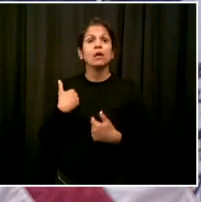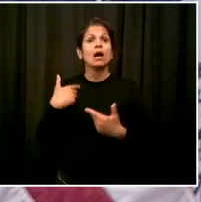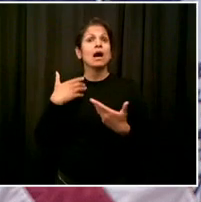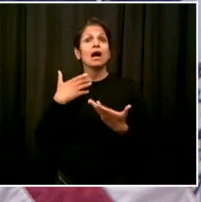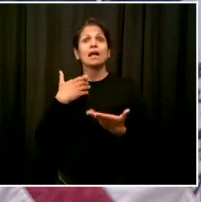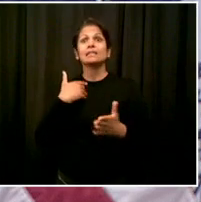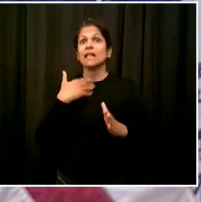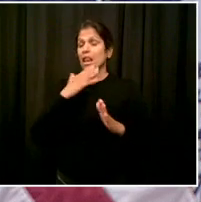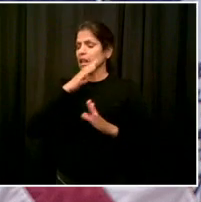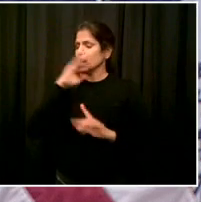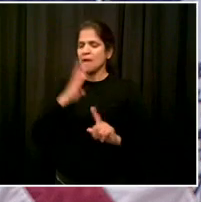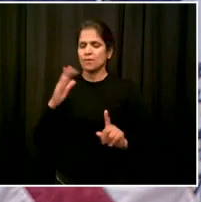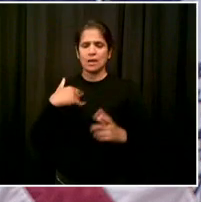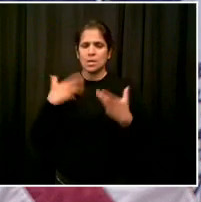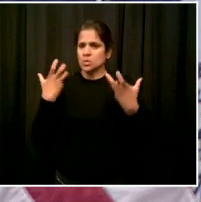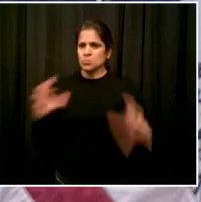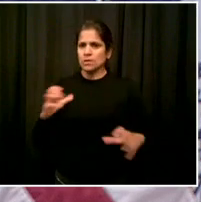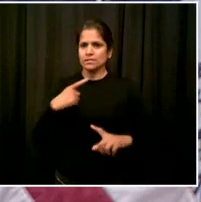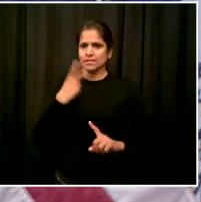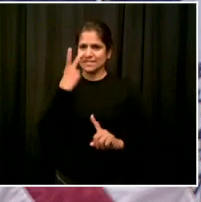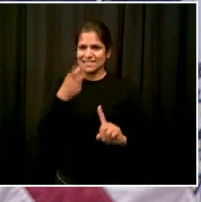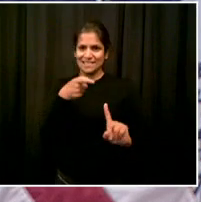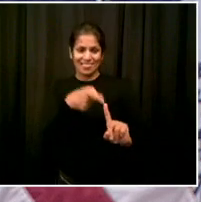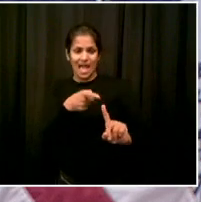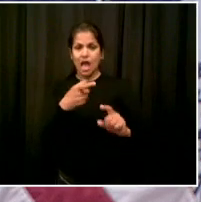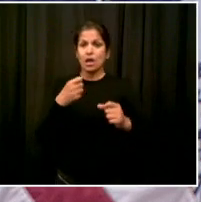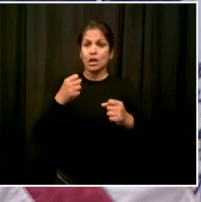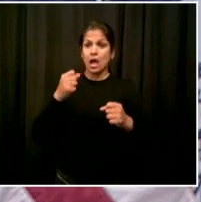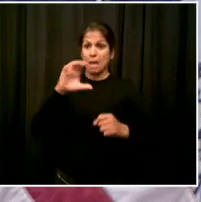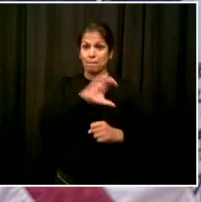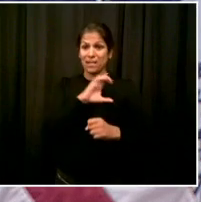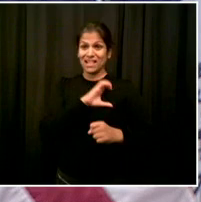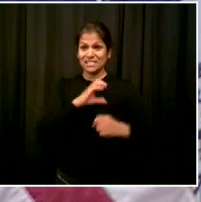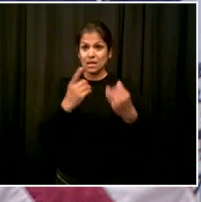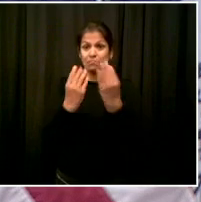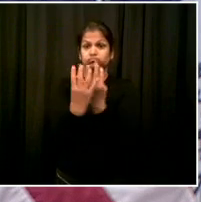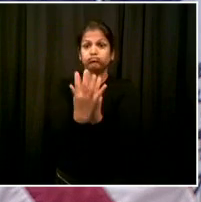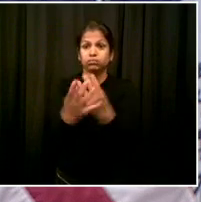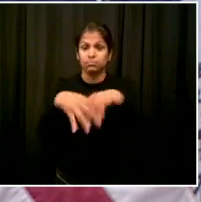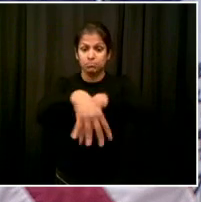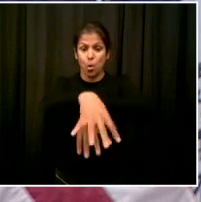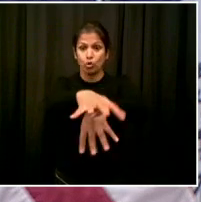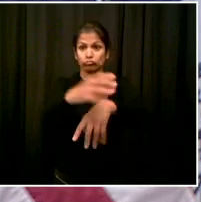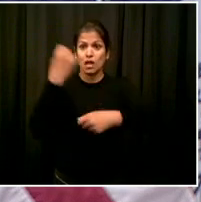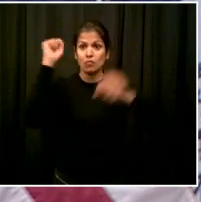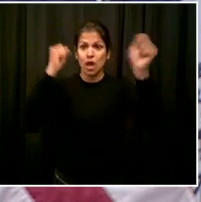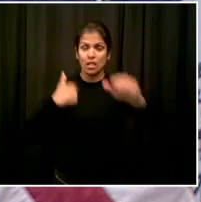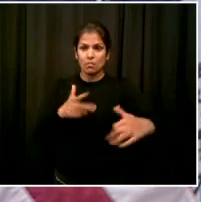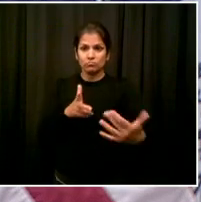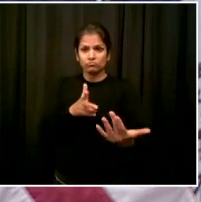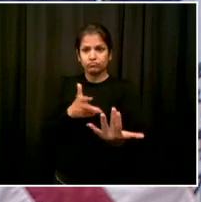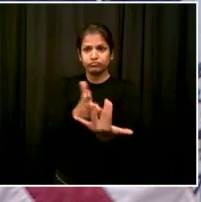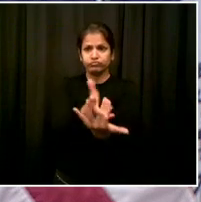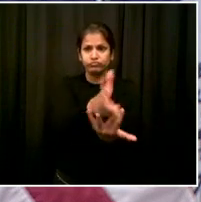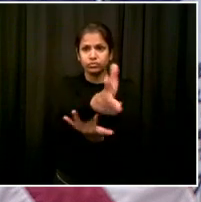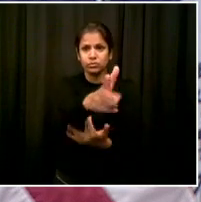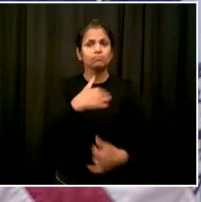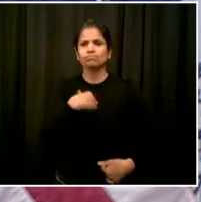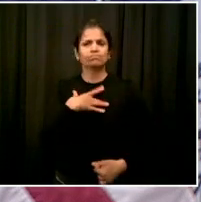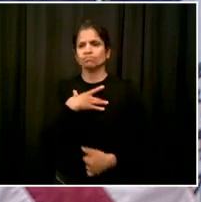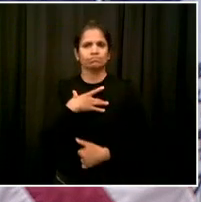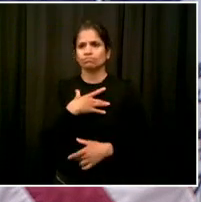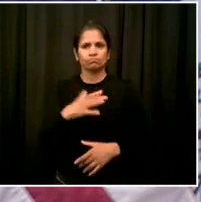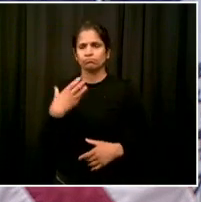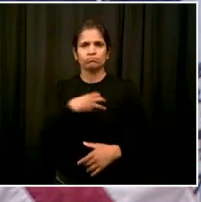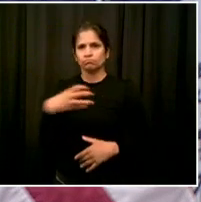That should never, ever happen again in this city. But as to what happened in that specific instance, let's get the full investigation, and then we can pass